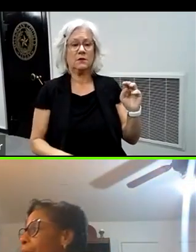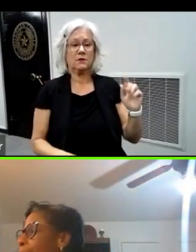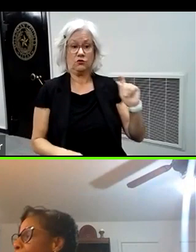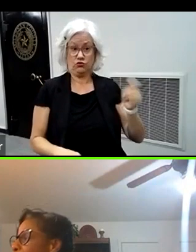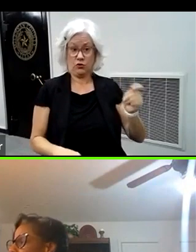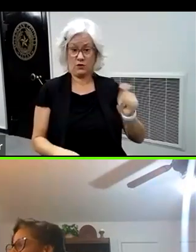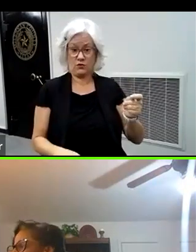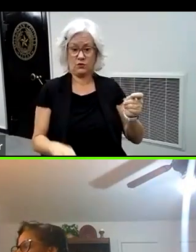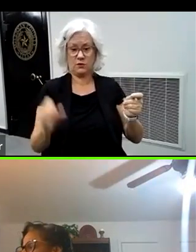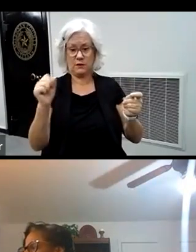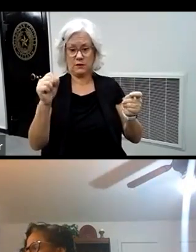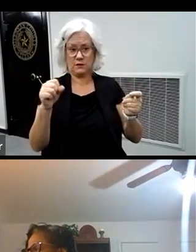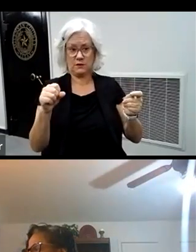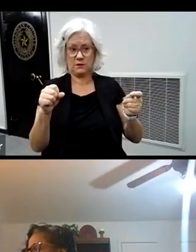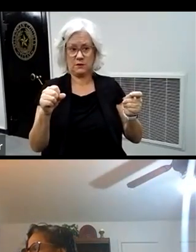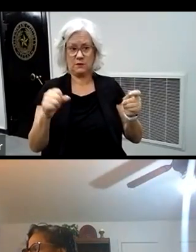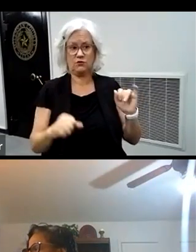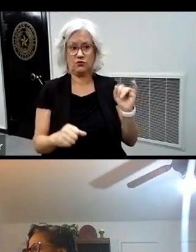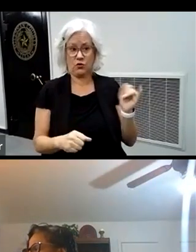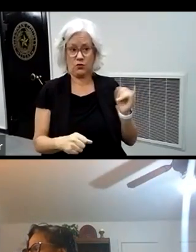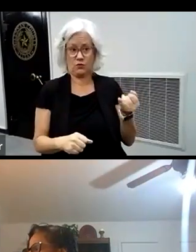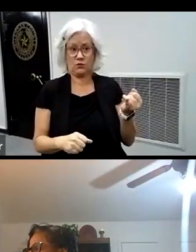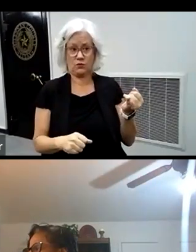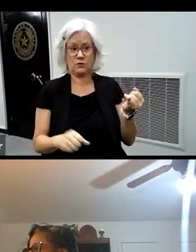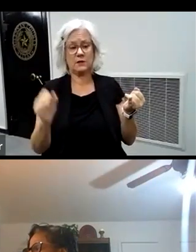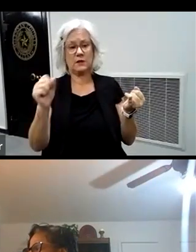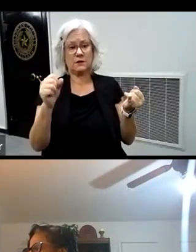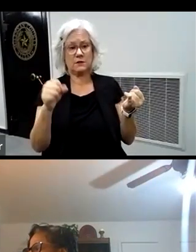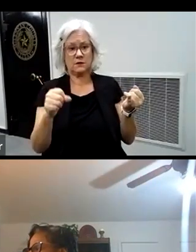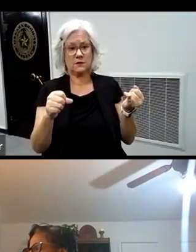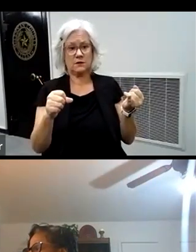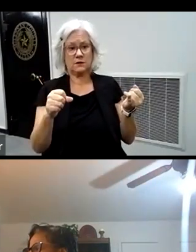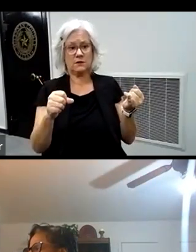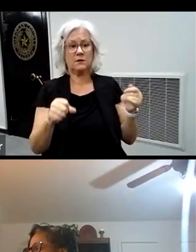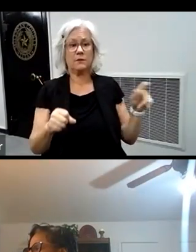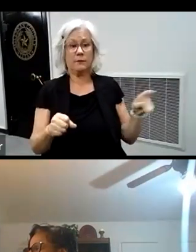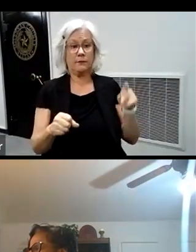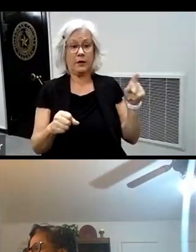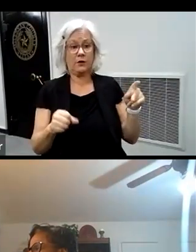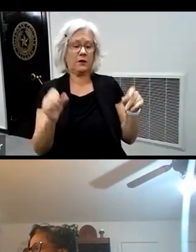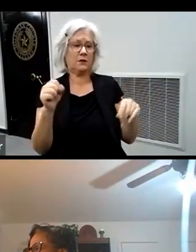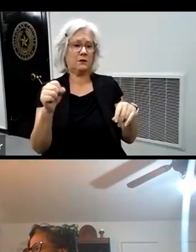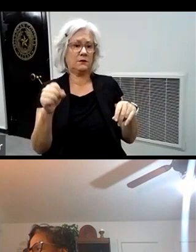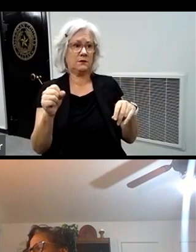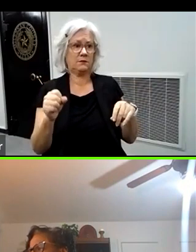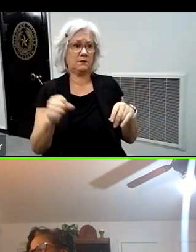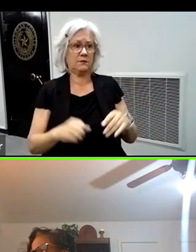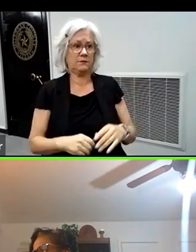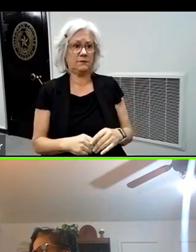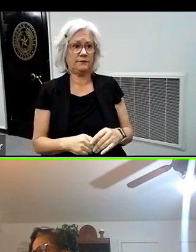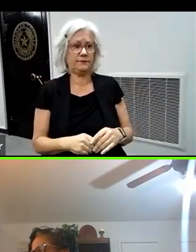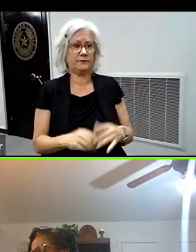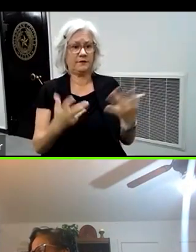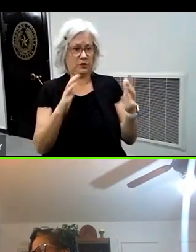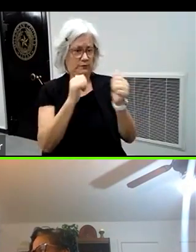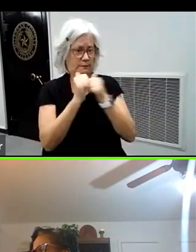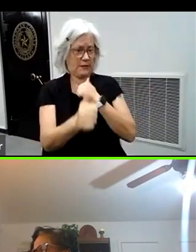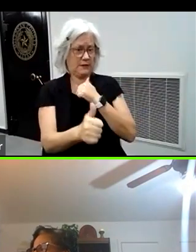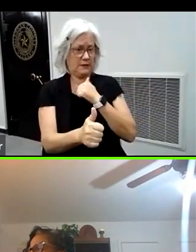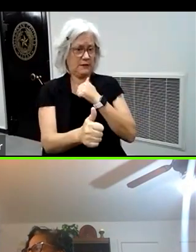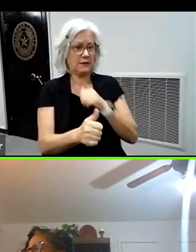Felton, Aye. Commissioner Jones, Aye. Commissioner Perry. Aye. Pass.